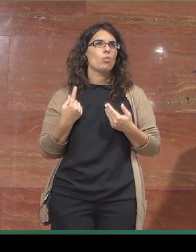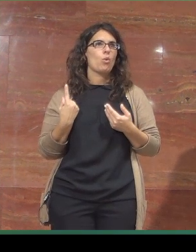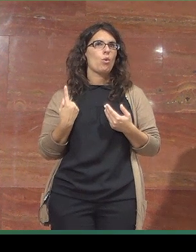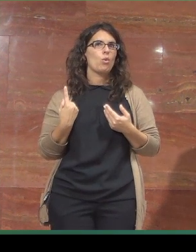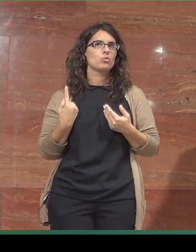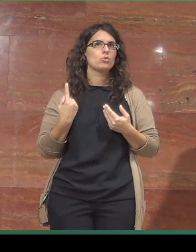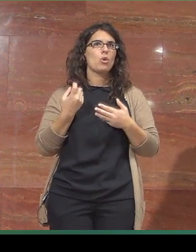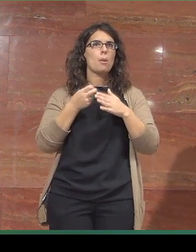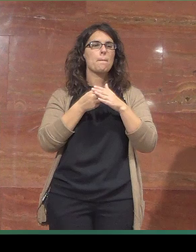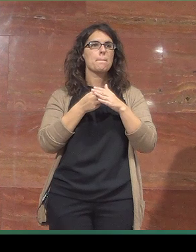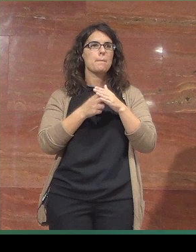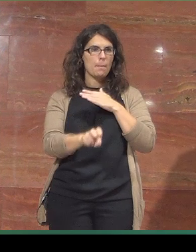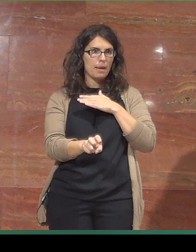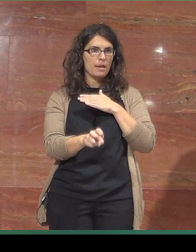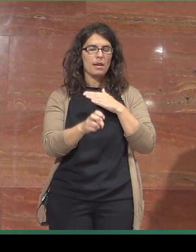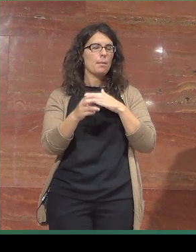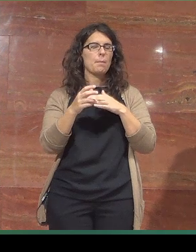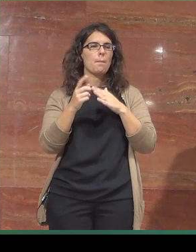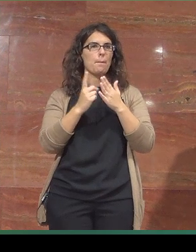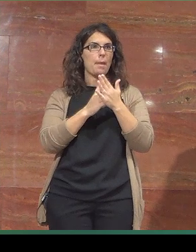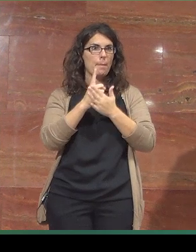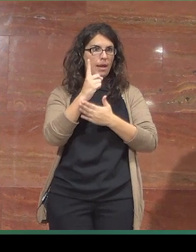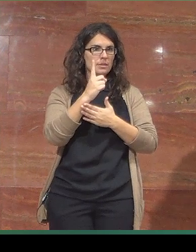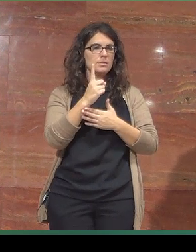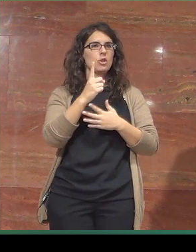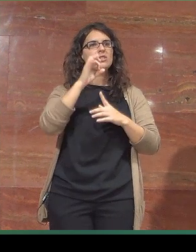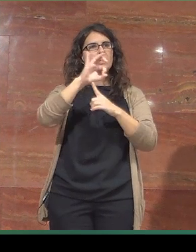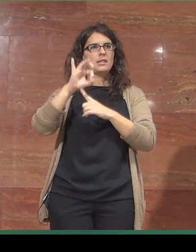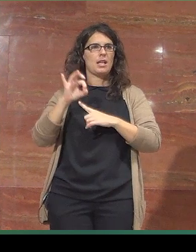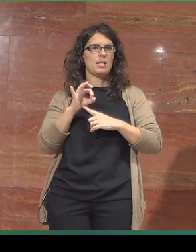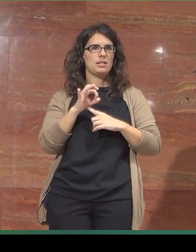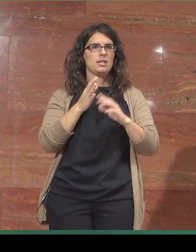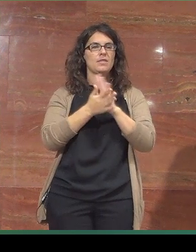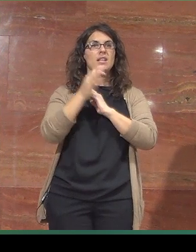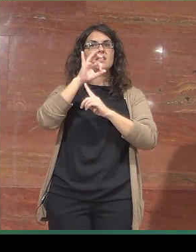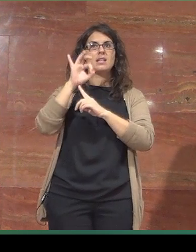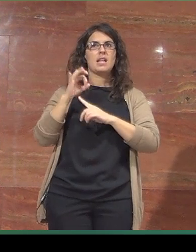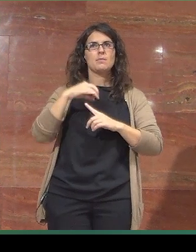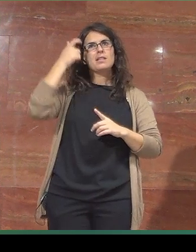seeing what was in front of them, physically was in front of them on the map.